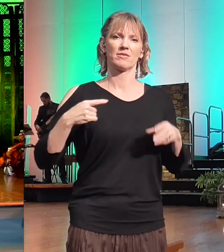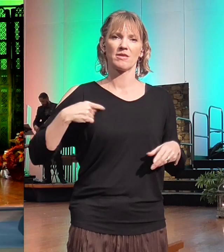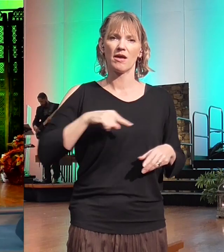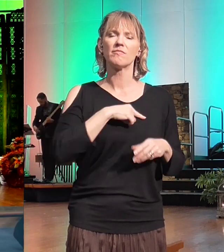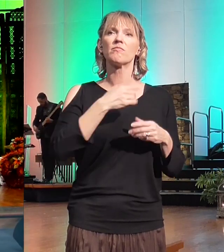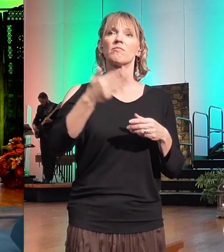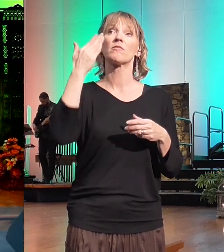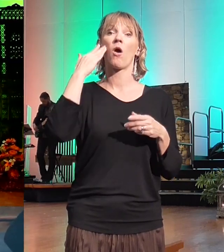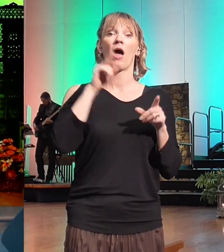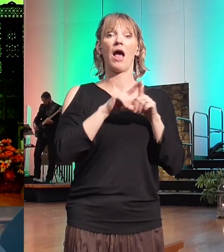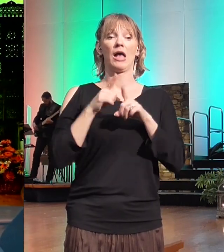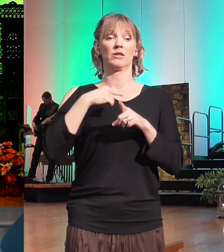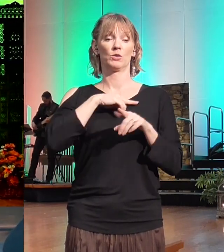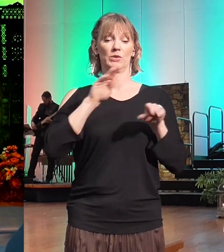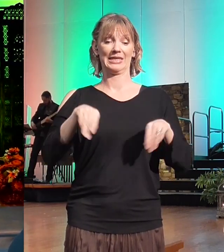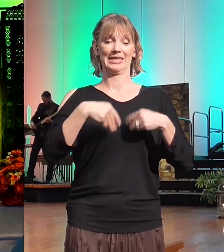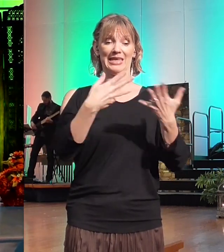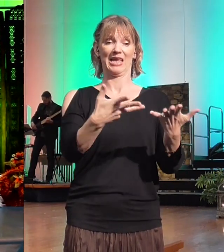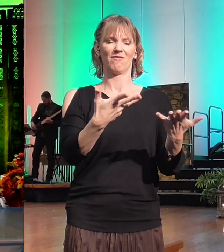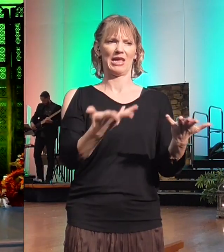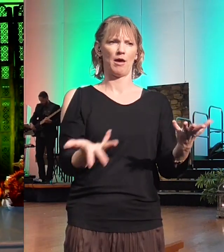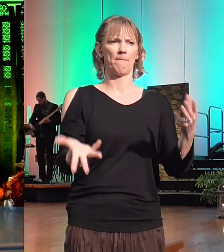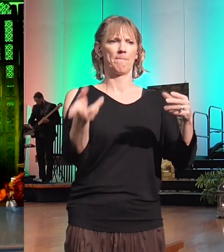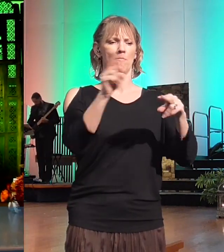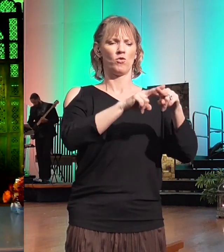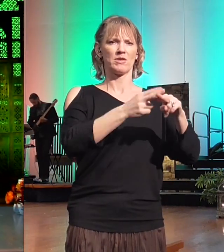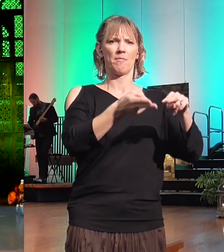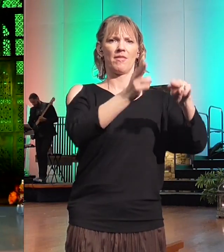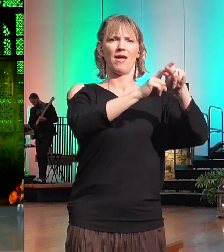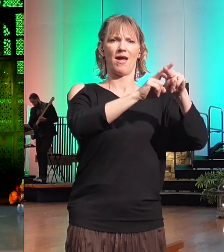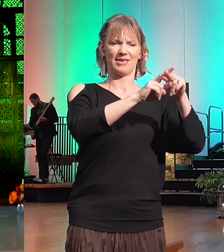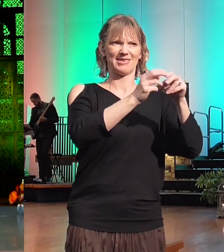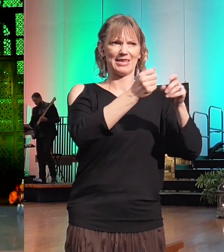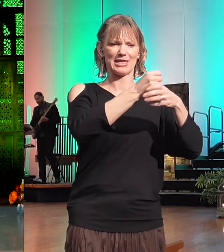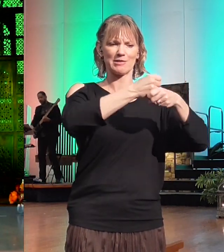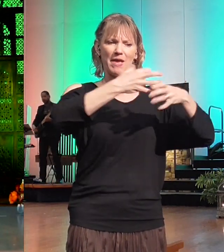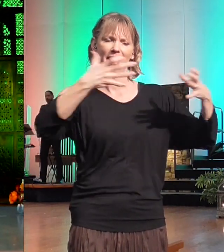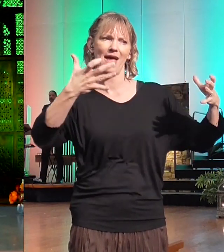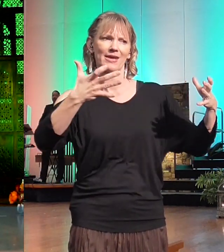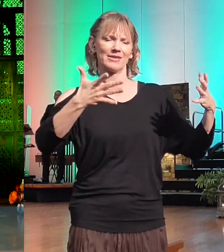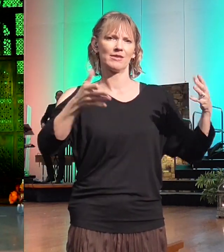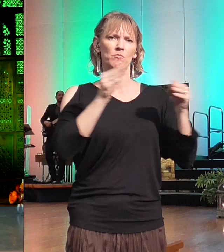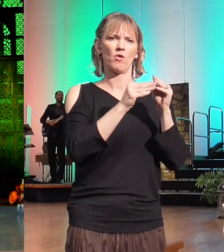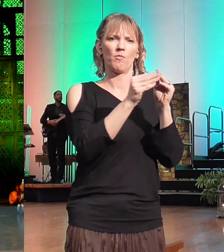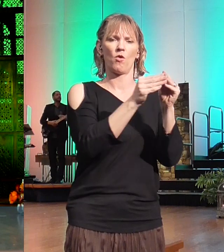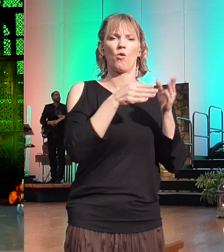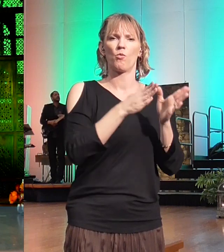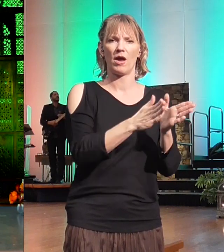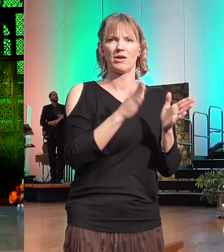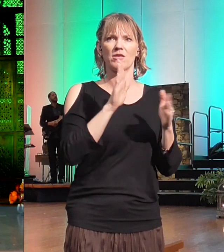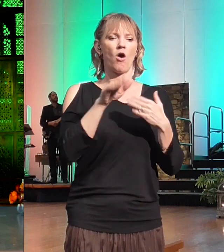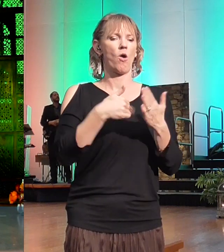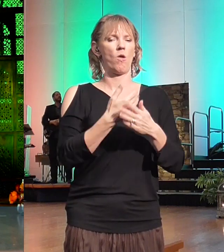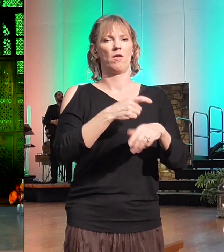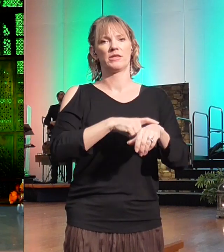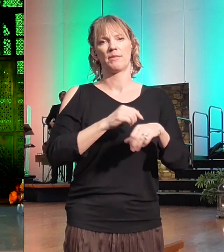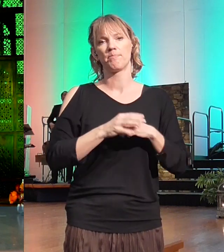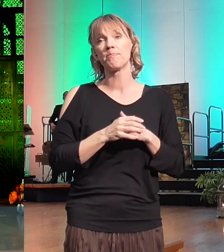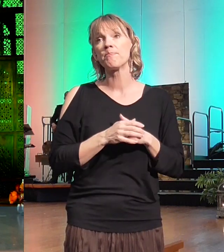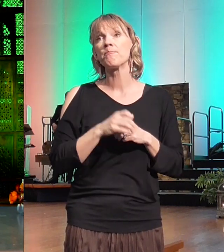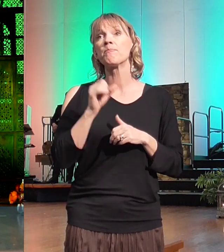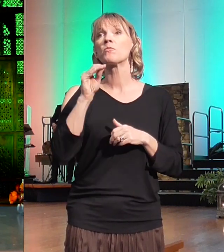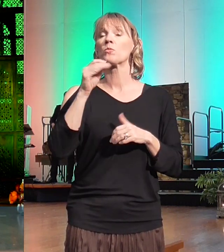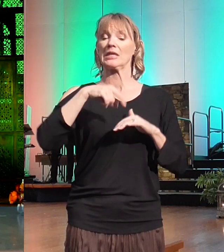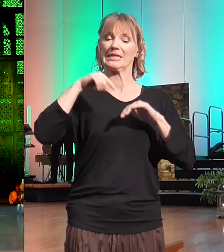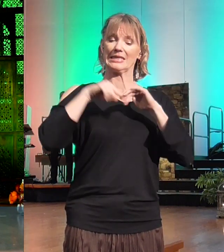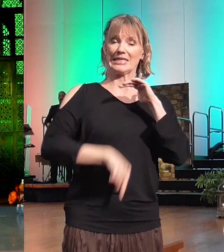give, it multiplies and expands in greater and greater ways all of the time. So in deep